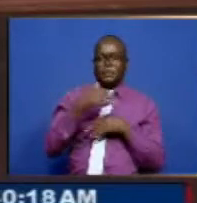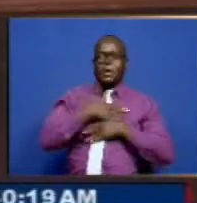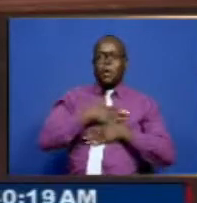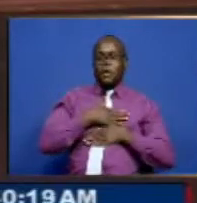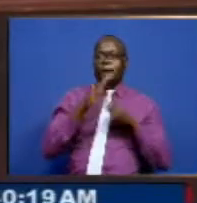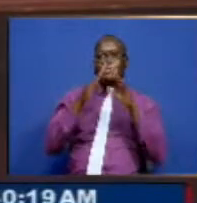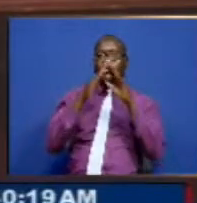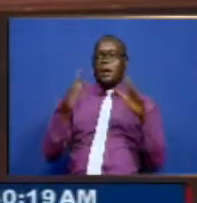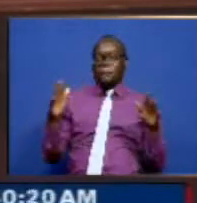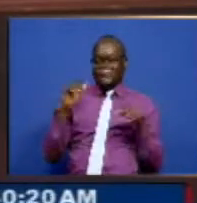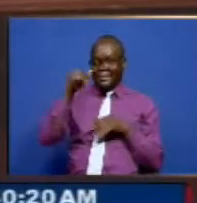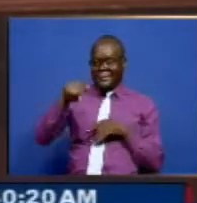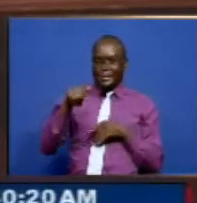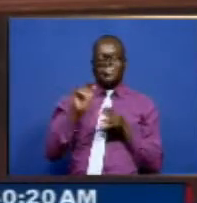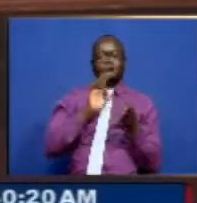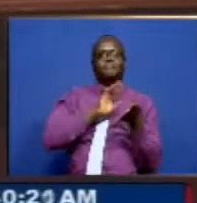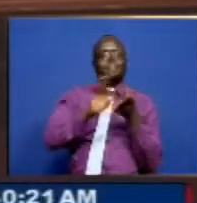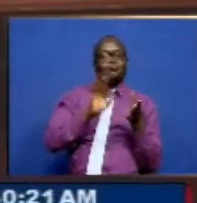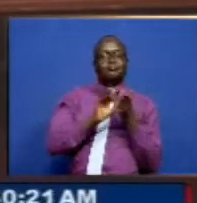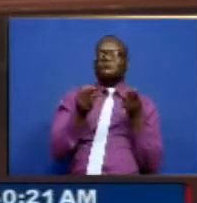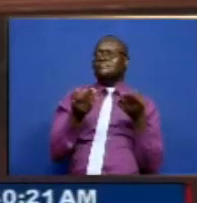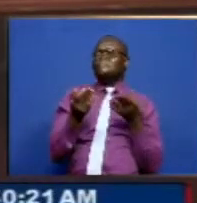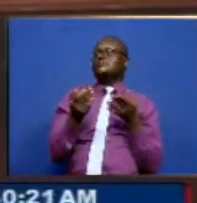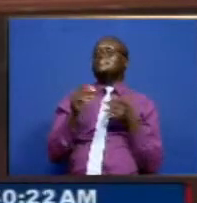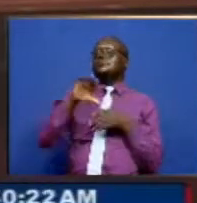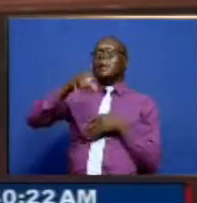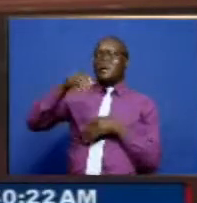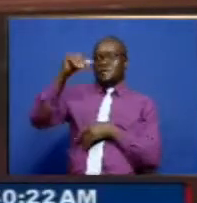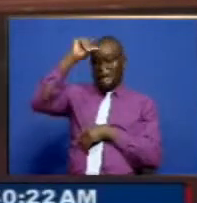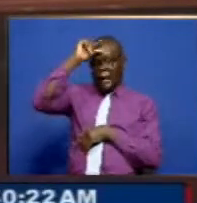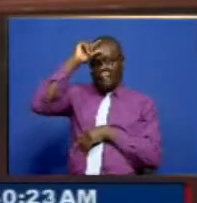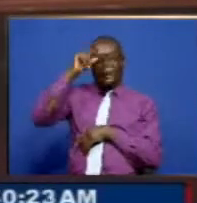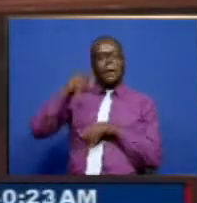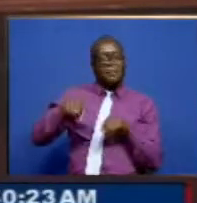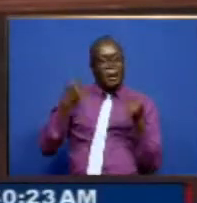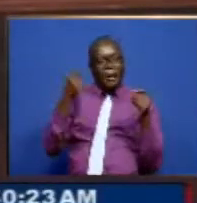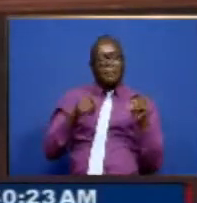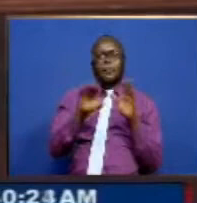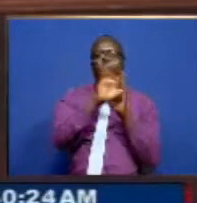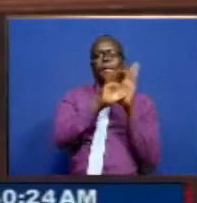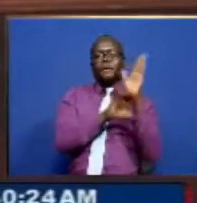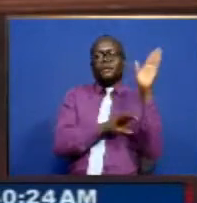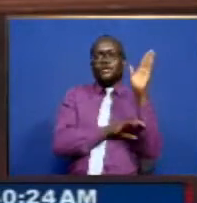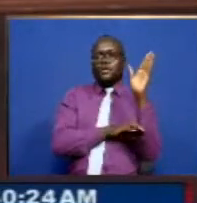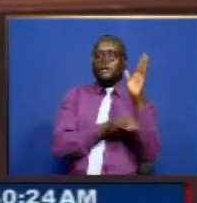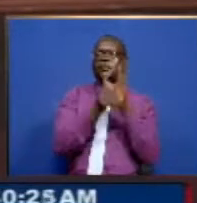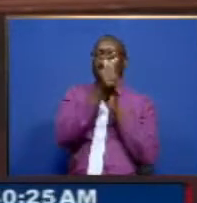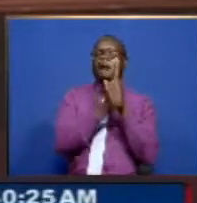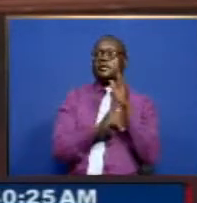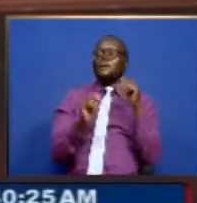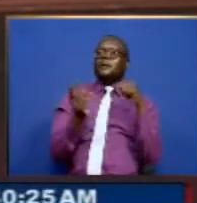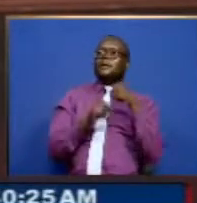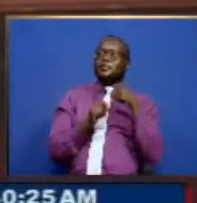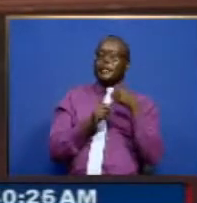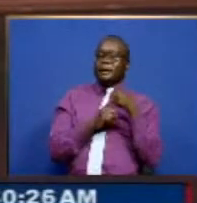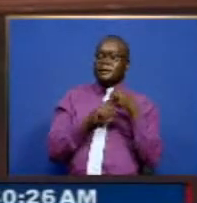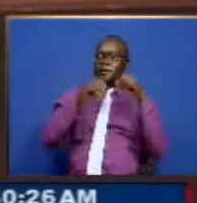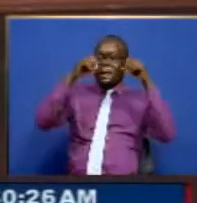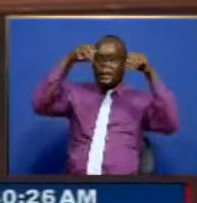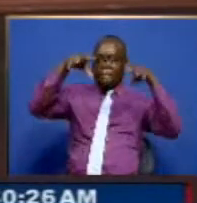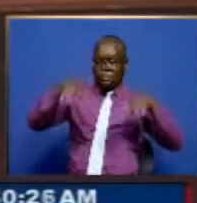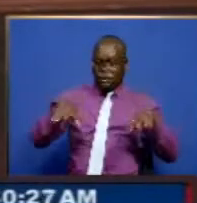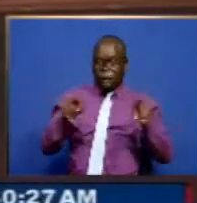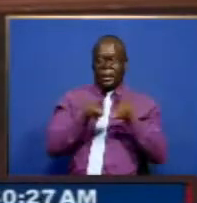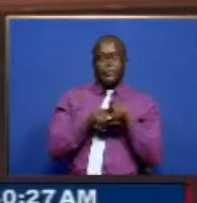House. This unwritten edict of the County Governor violates the Constitution at Article 6 on devolution